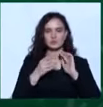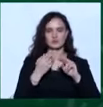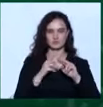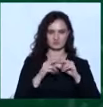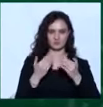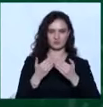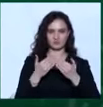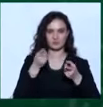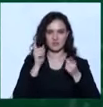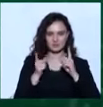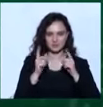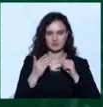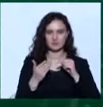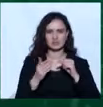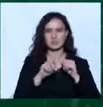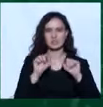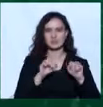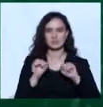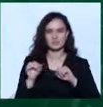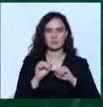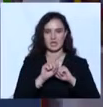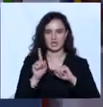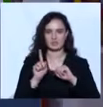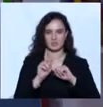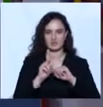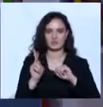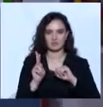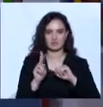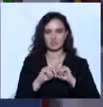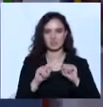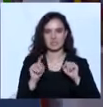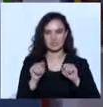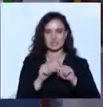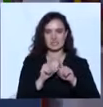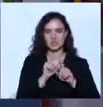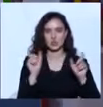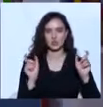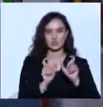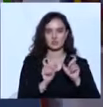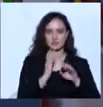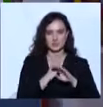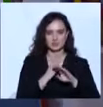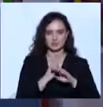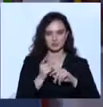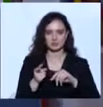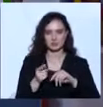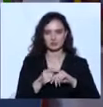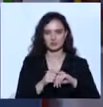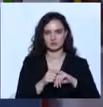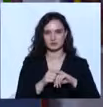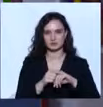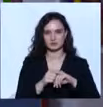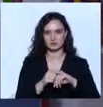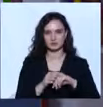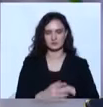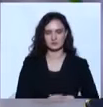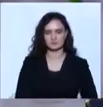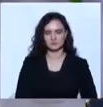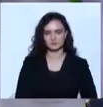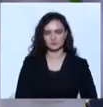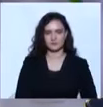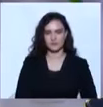reliability, truth, or ability of someone. Some synonyms for trust are confidence and faith.